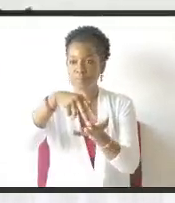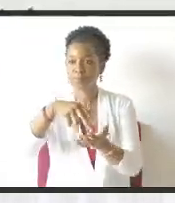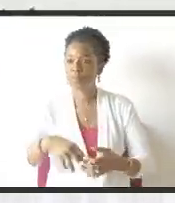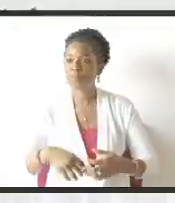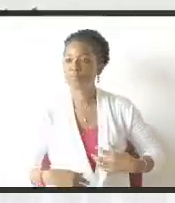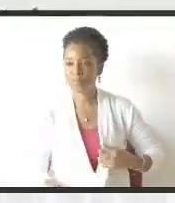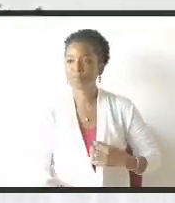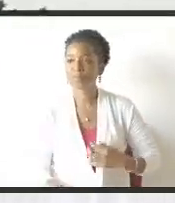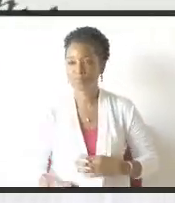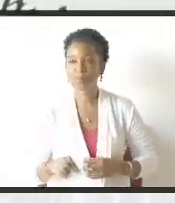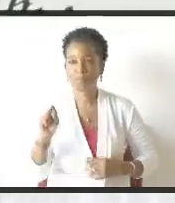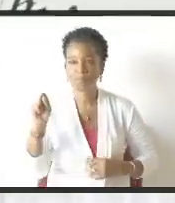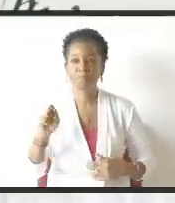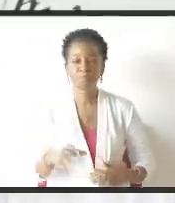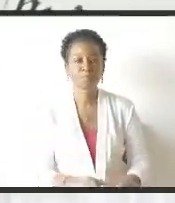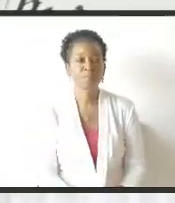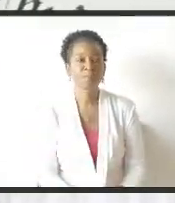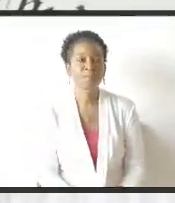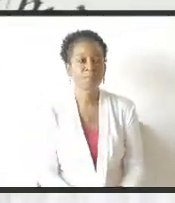As we sing,